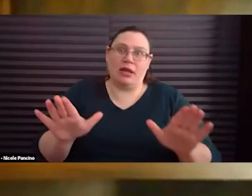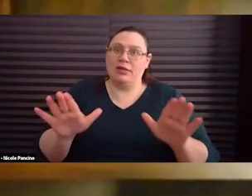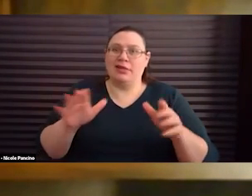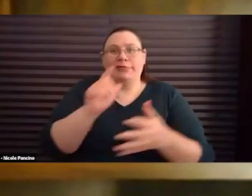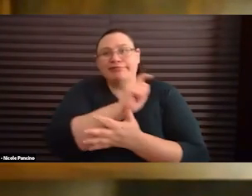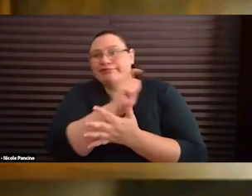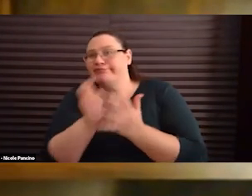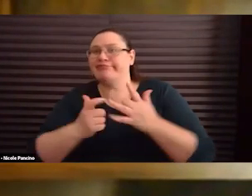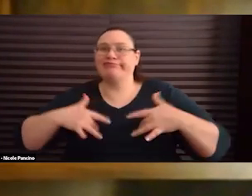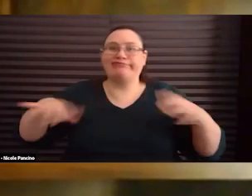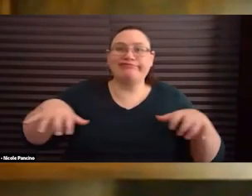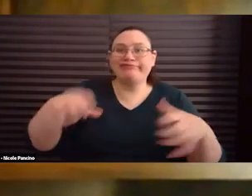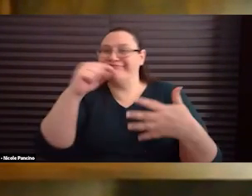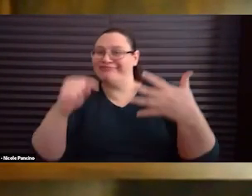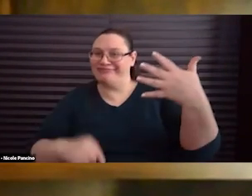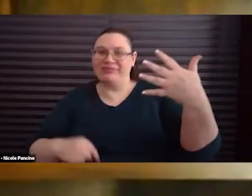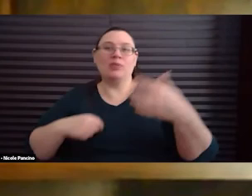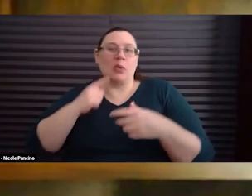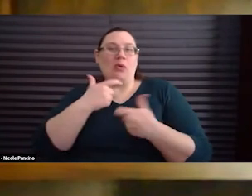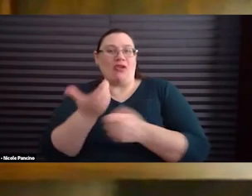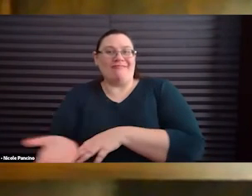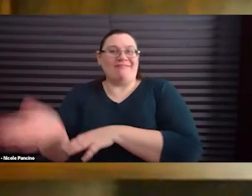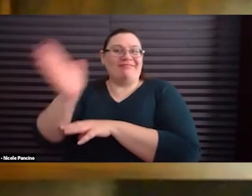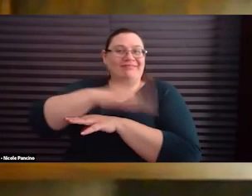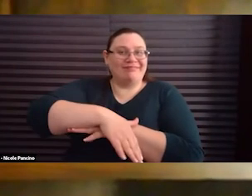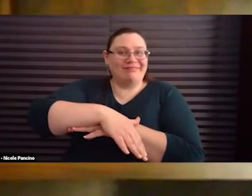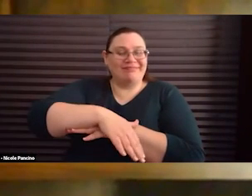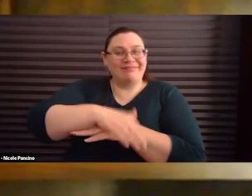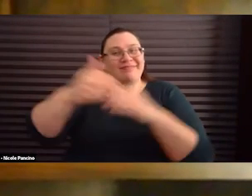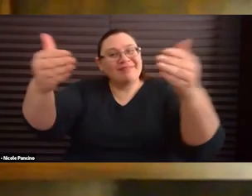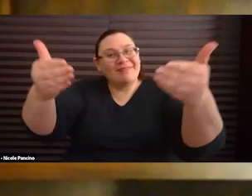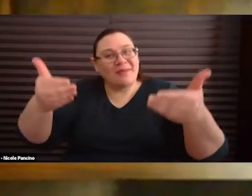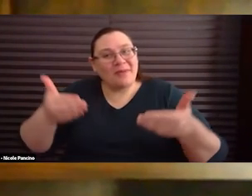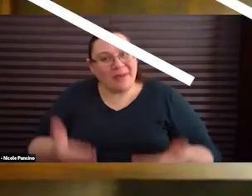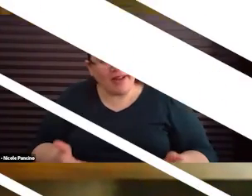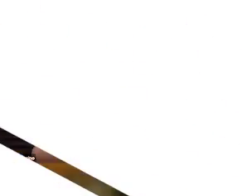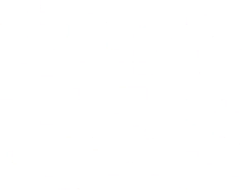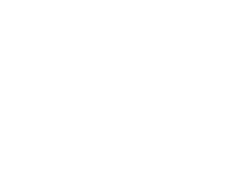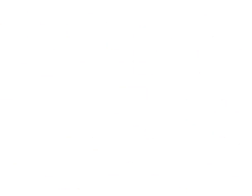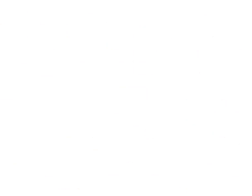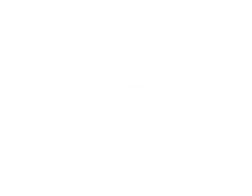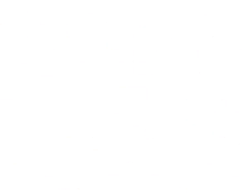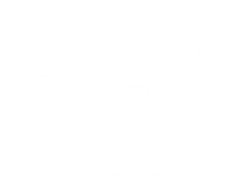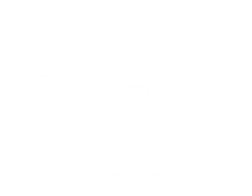events, set of activities that we will see throughout the day. We welcome you and thank you for being here.